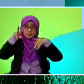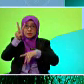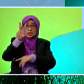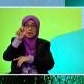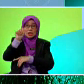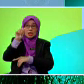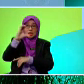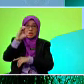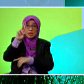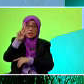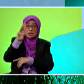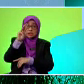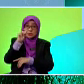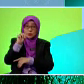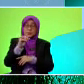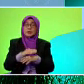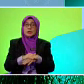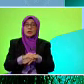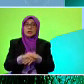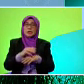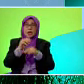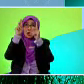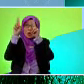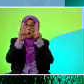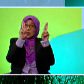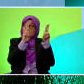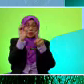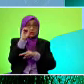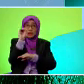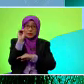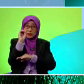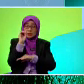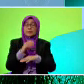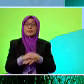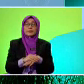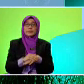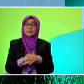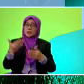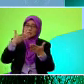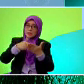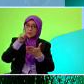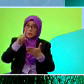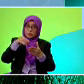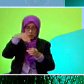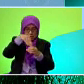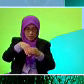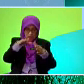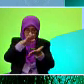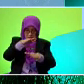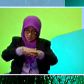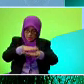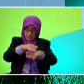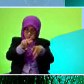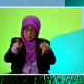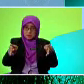where there is no contact of air to the beef salami. And the one on the plate has been opened and put